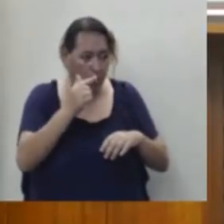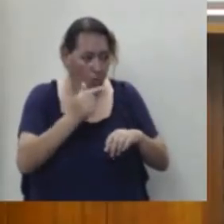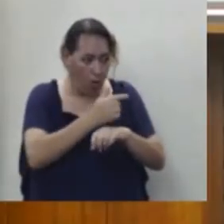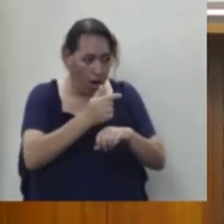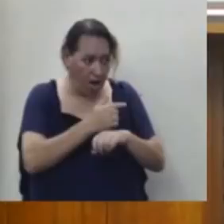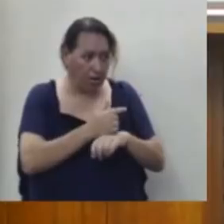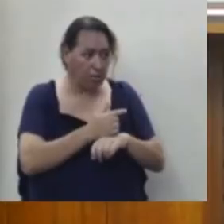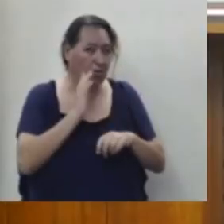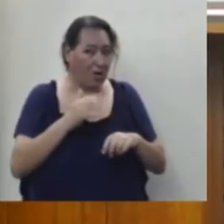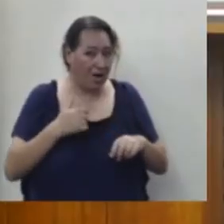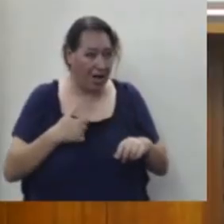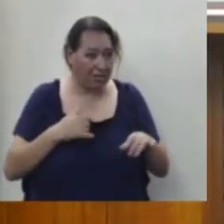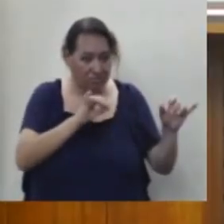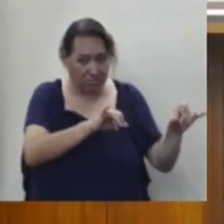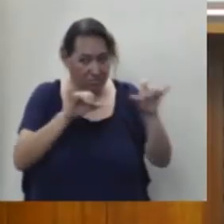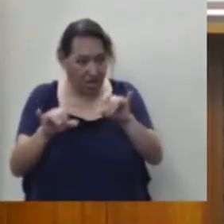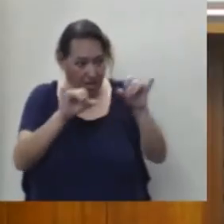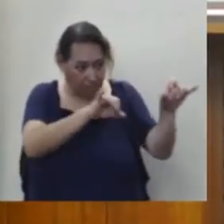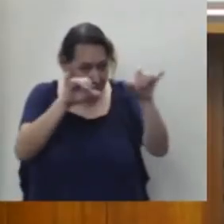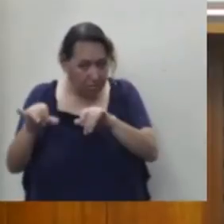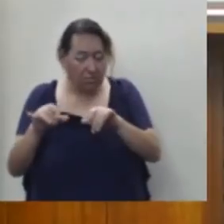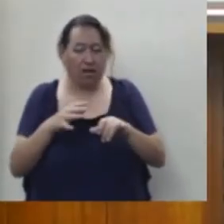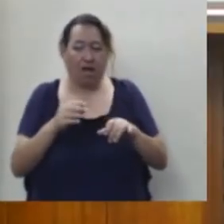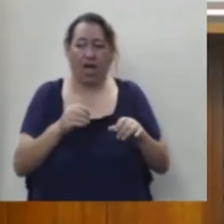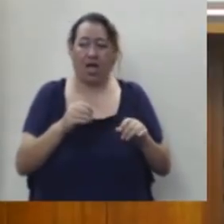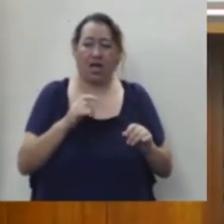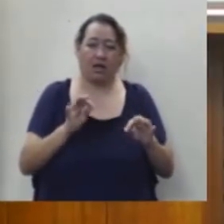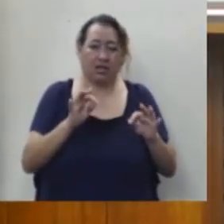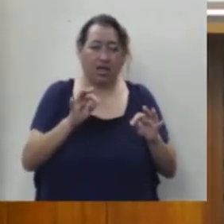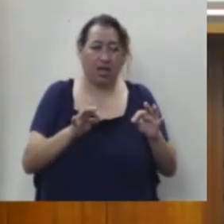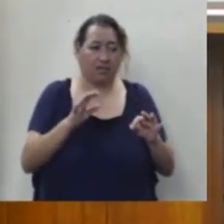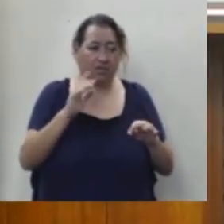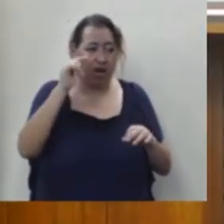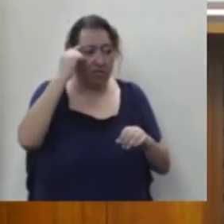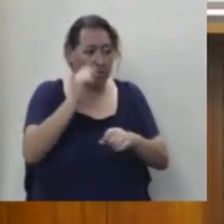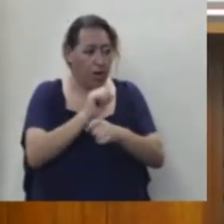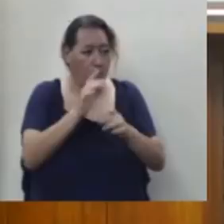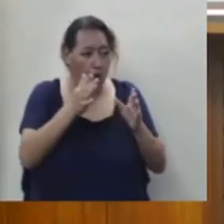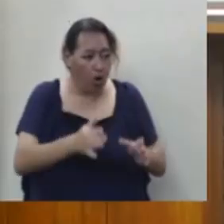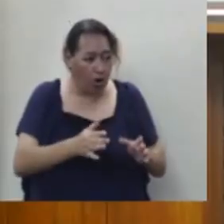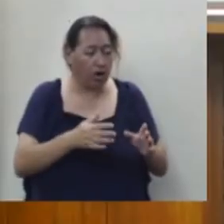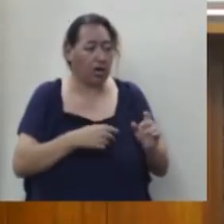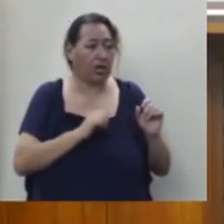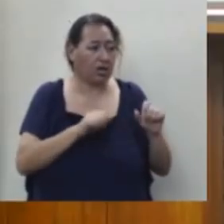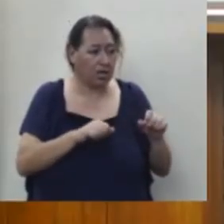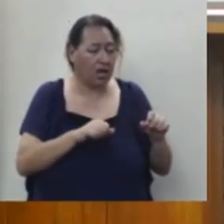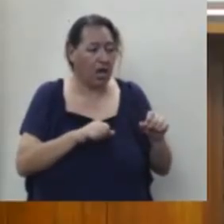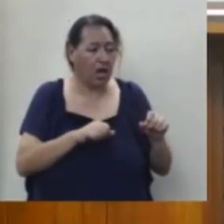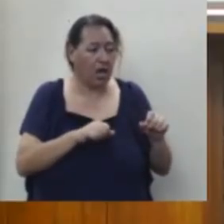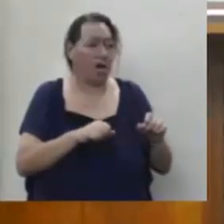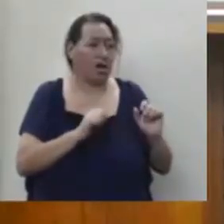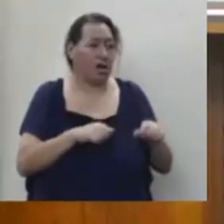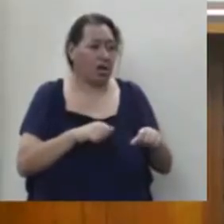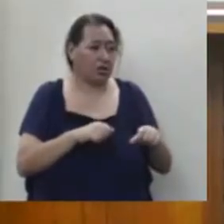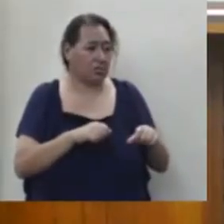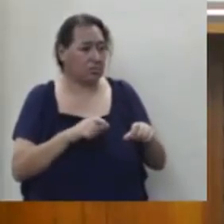And if not, can some of the government workers be deployed, the ones that are at home, to assist